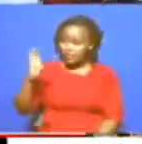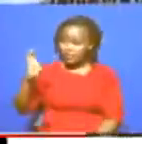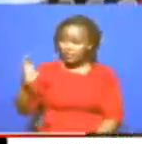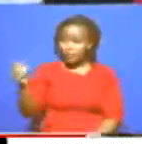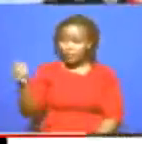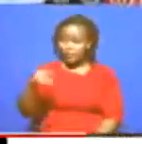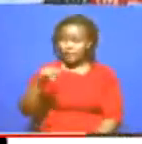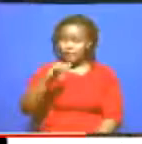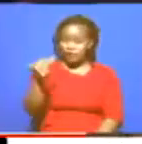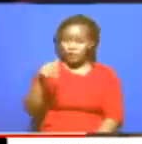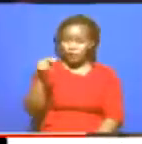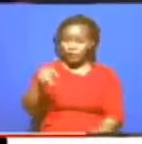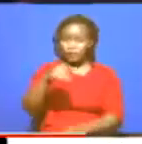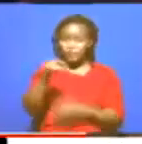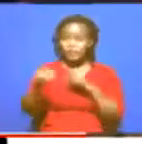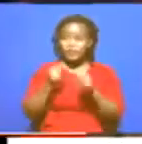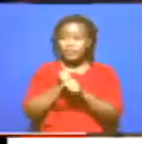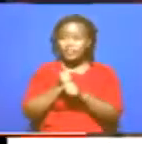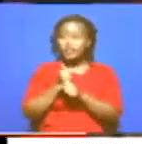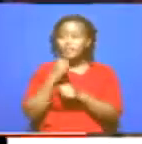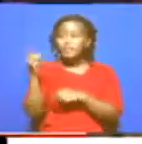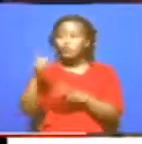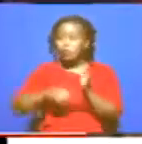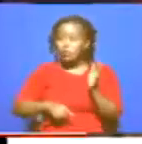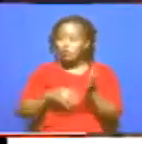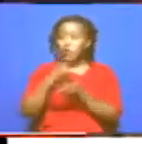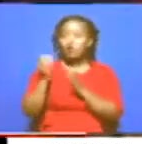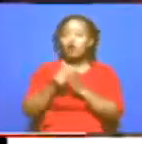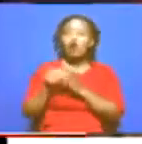year dictate that all parties cleared to